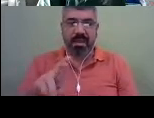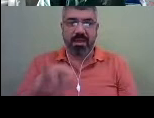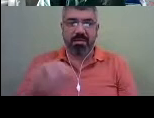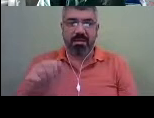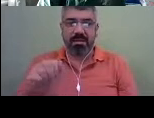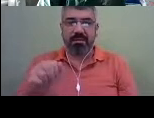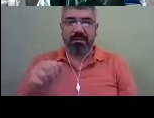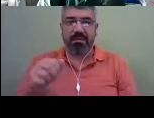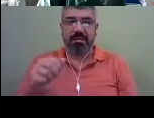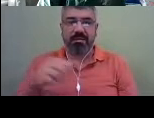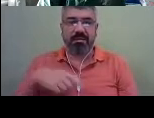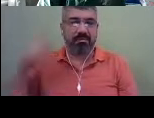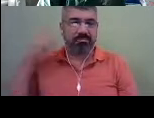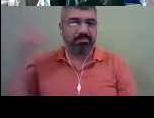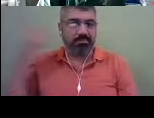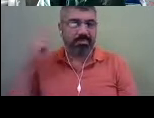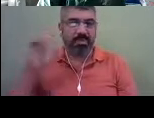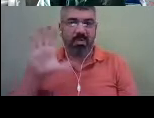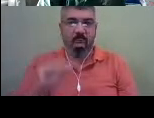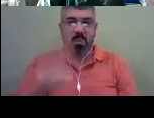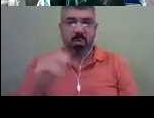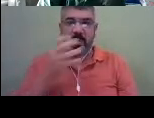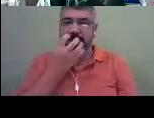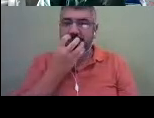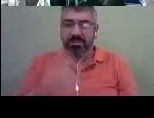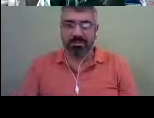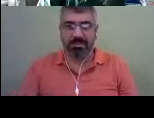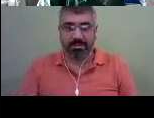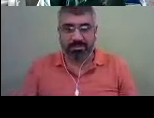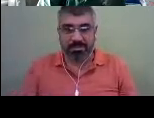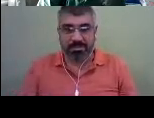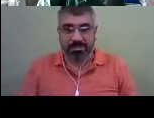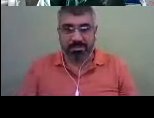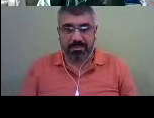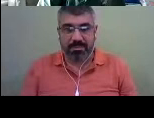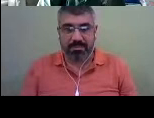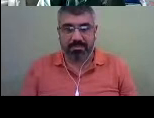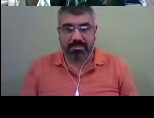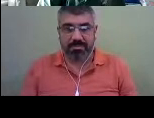Fonseca. Andrea. Can you... Thank you. Okay, thanks. Sorry. And